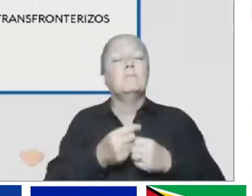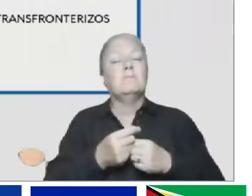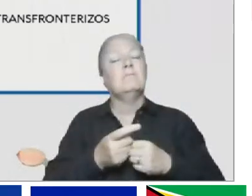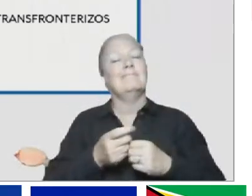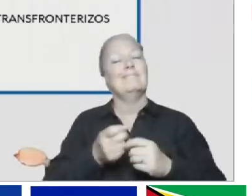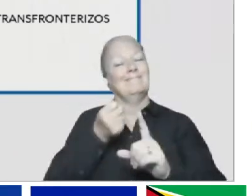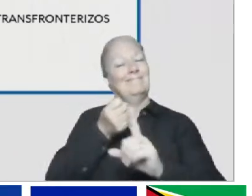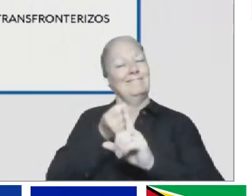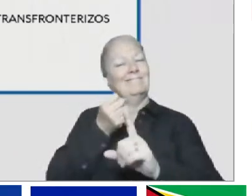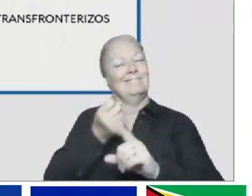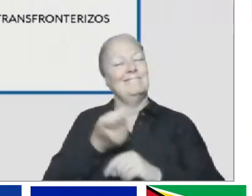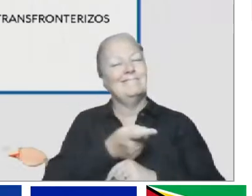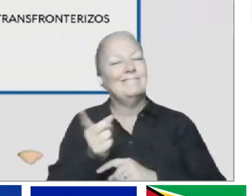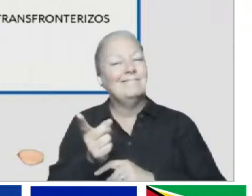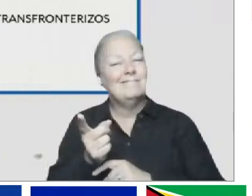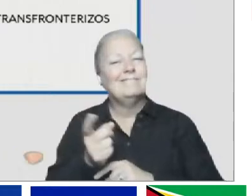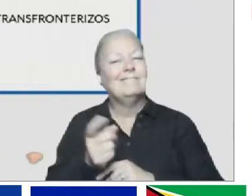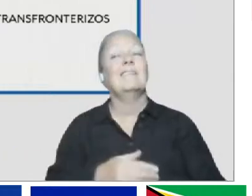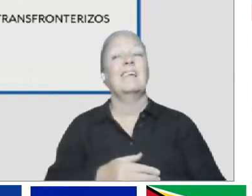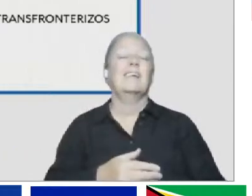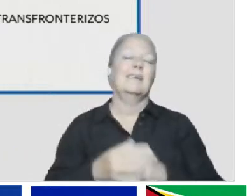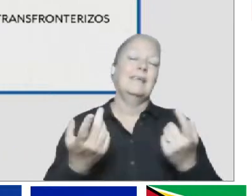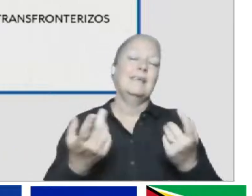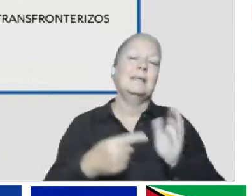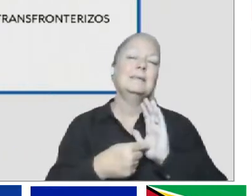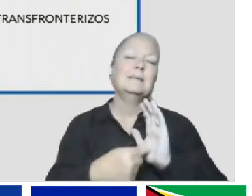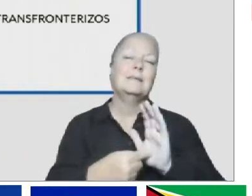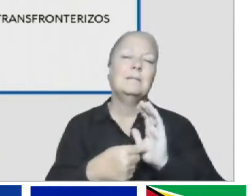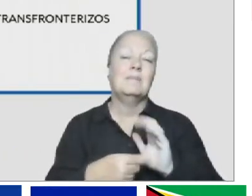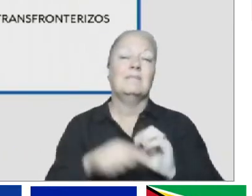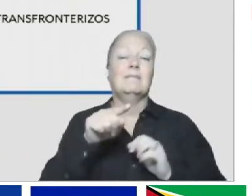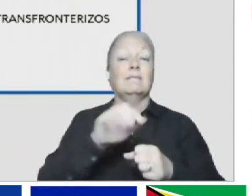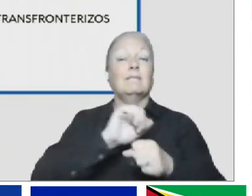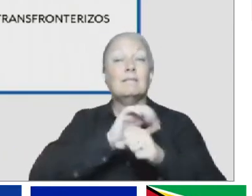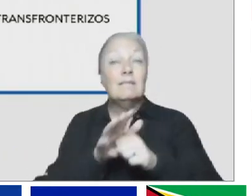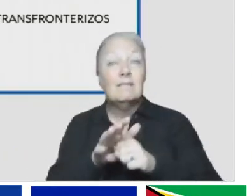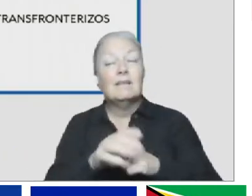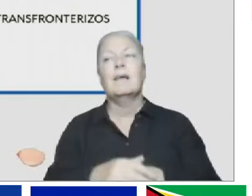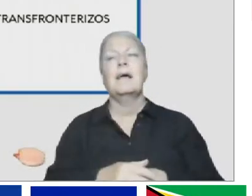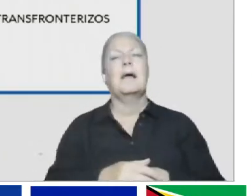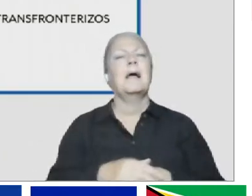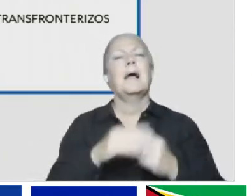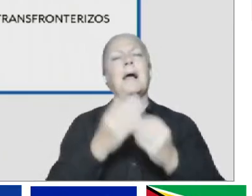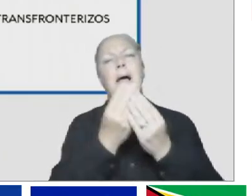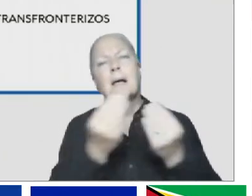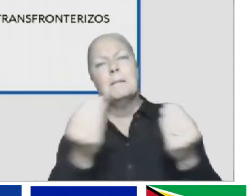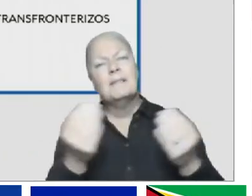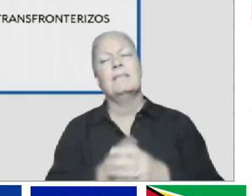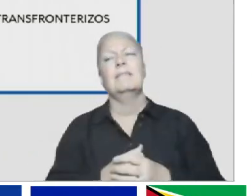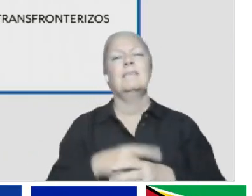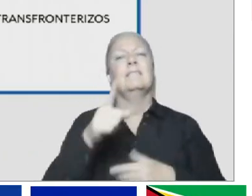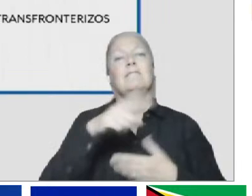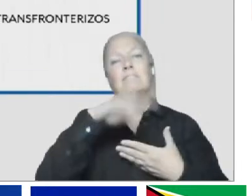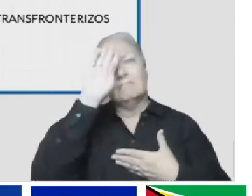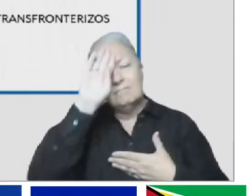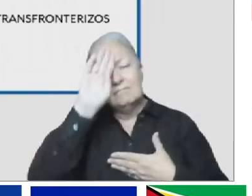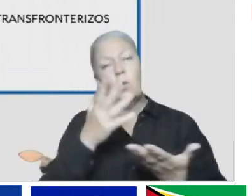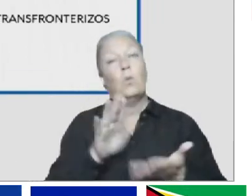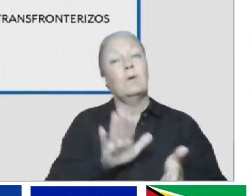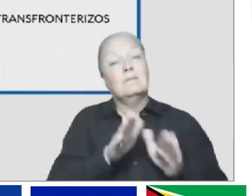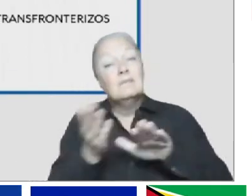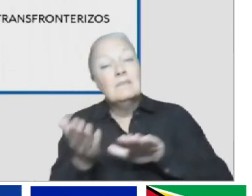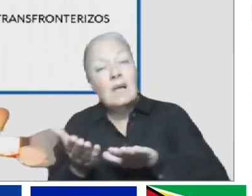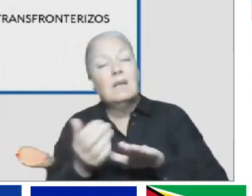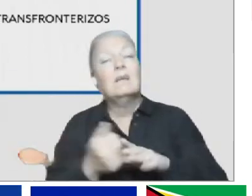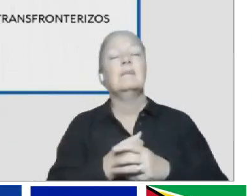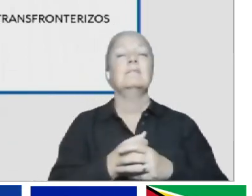pandemic, positive cases, recovered individuals, deceased persons, beds, and all of this needs to be